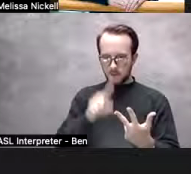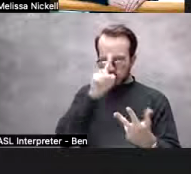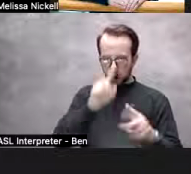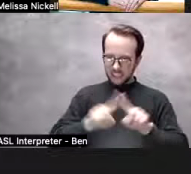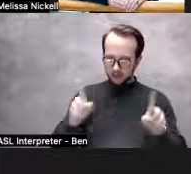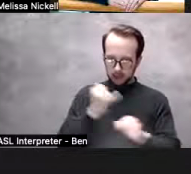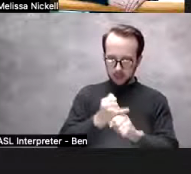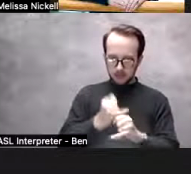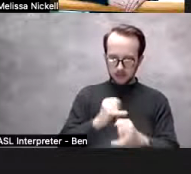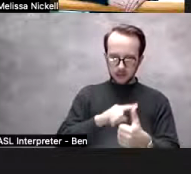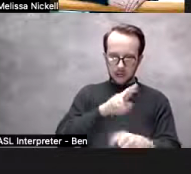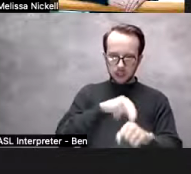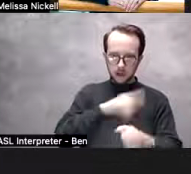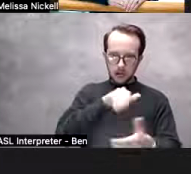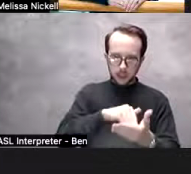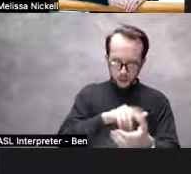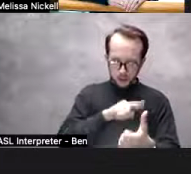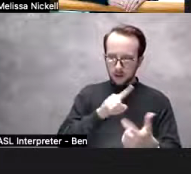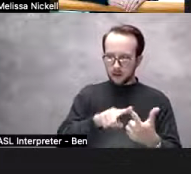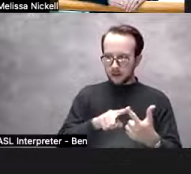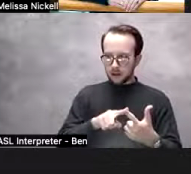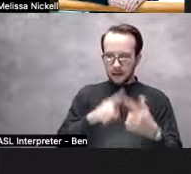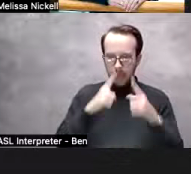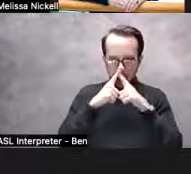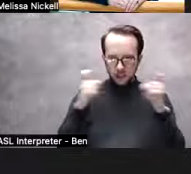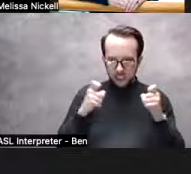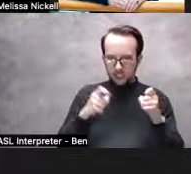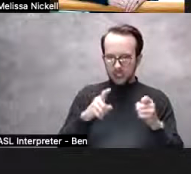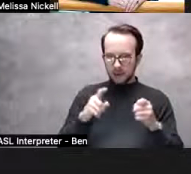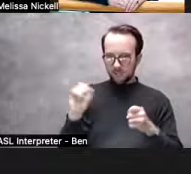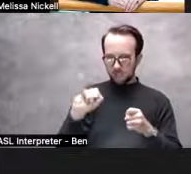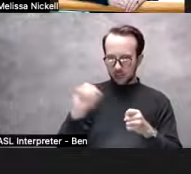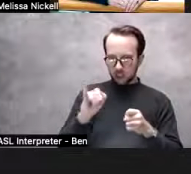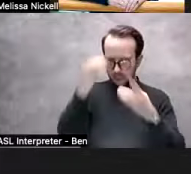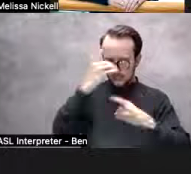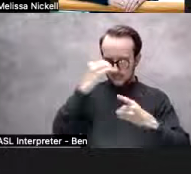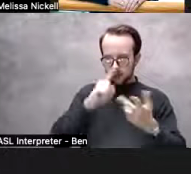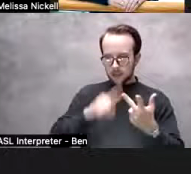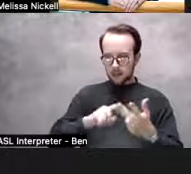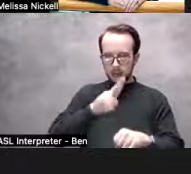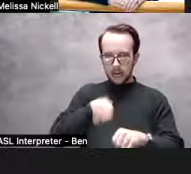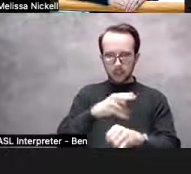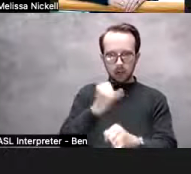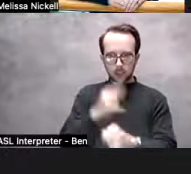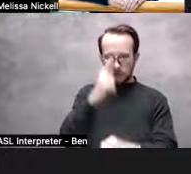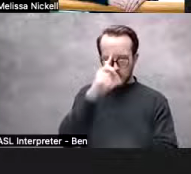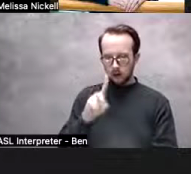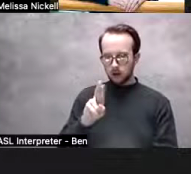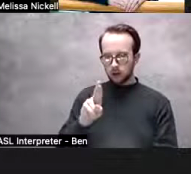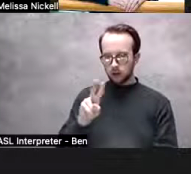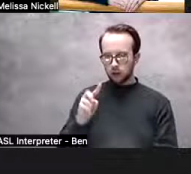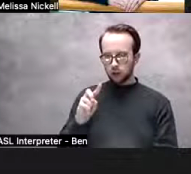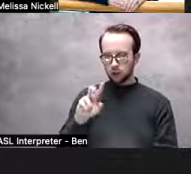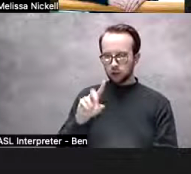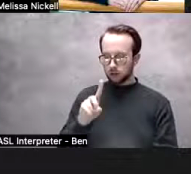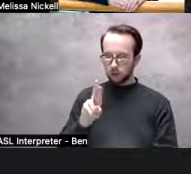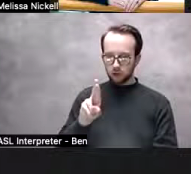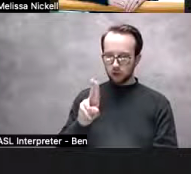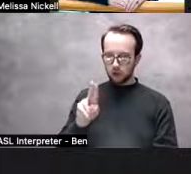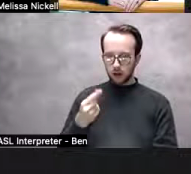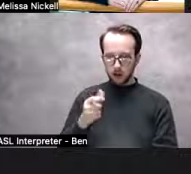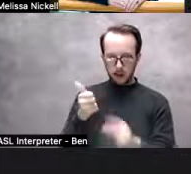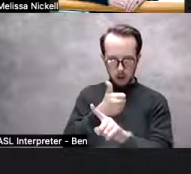Cancer Institutes, Allergy and Infectious Diseases, and the National Institute of Drug Abuse. So again, just 3 different institutes,